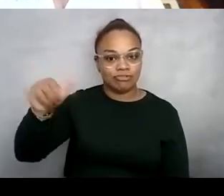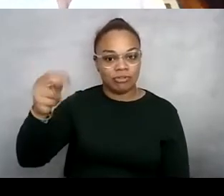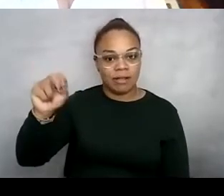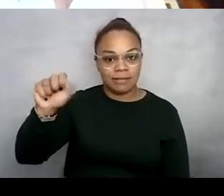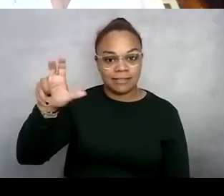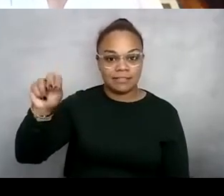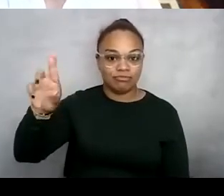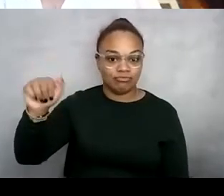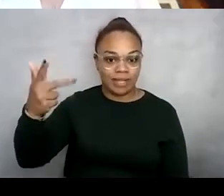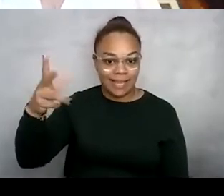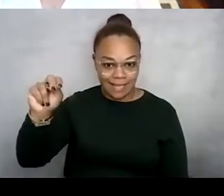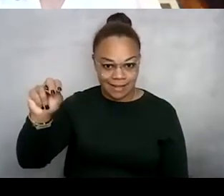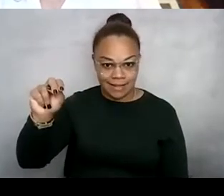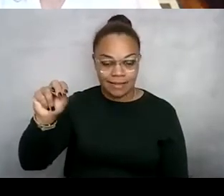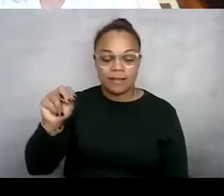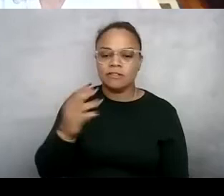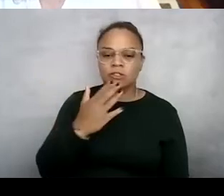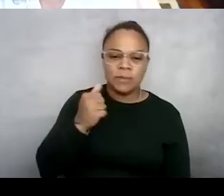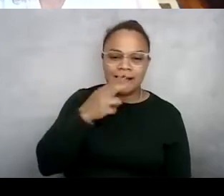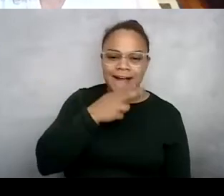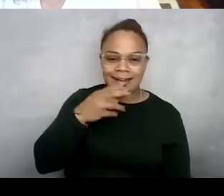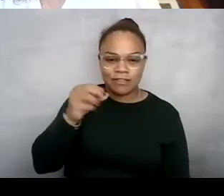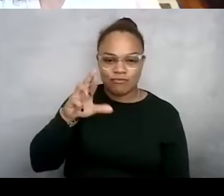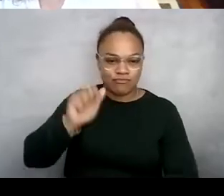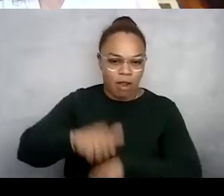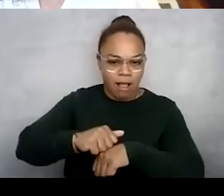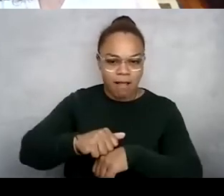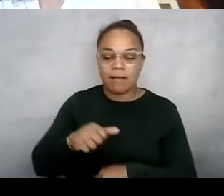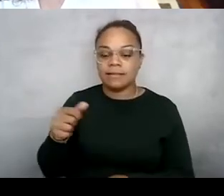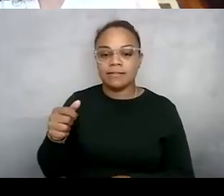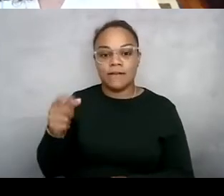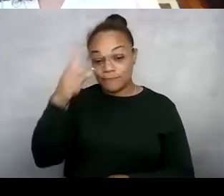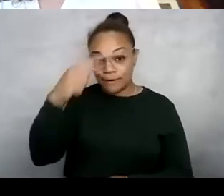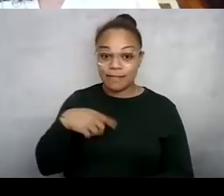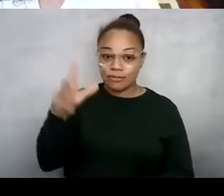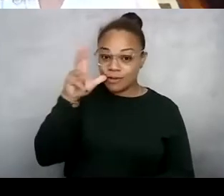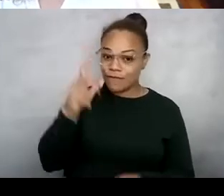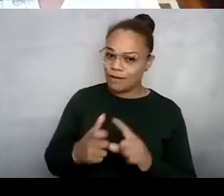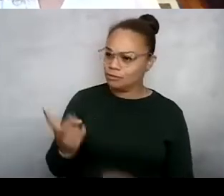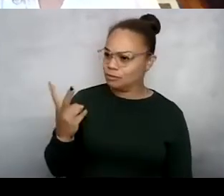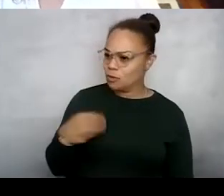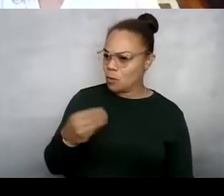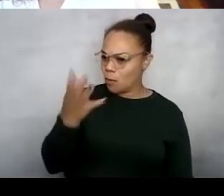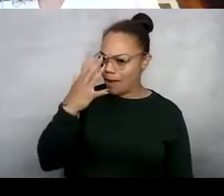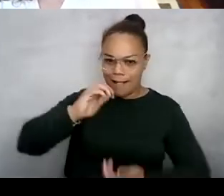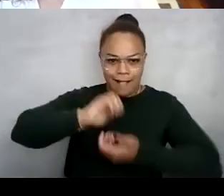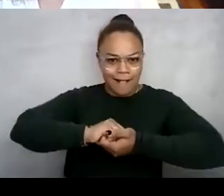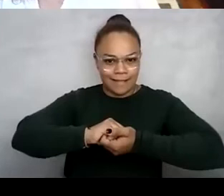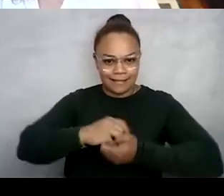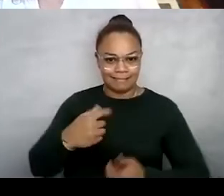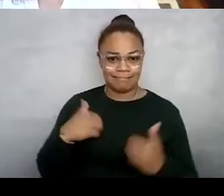in the Rock. So for me to hear from two white allies as a Black lesbian at the time,